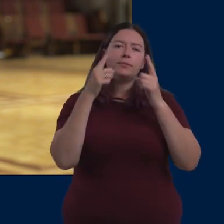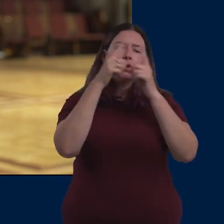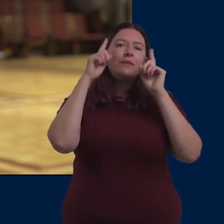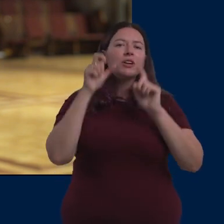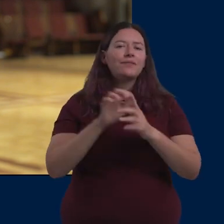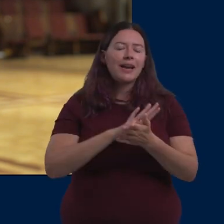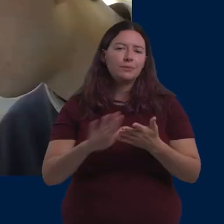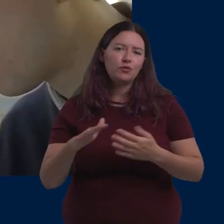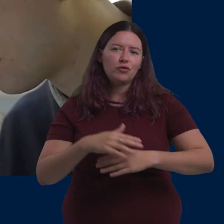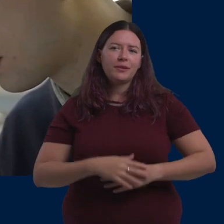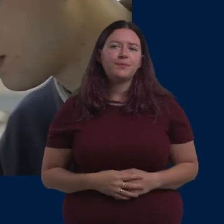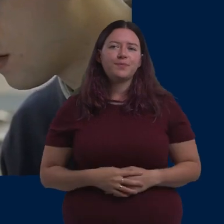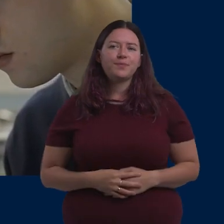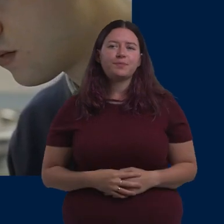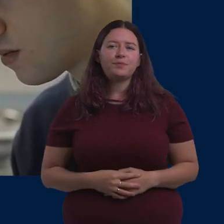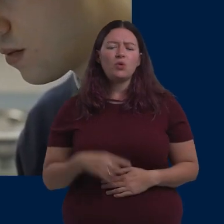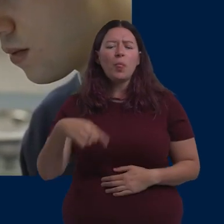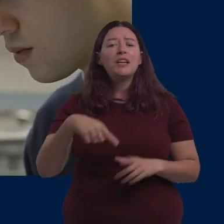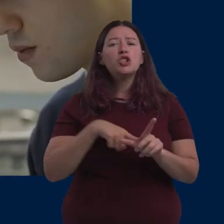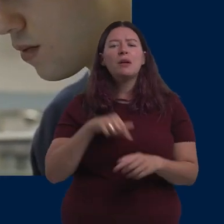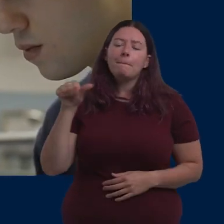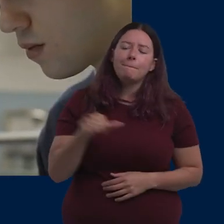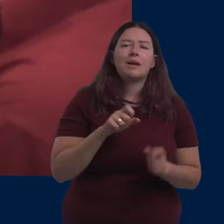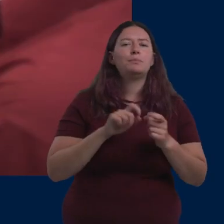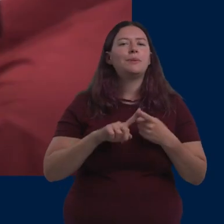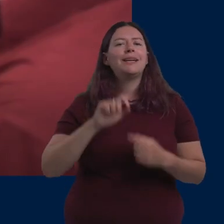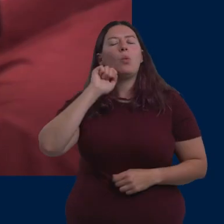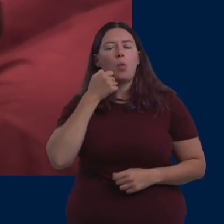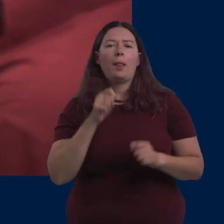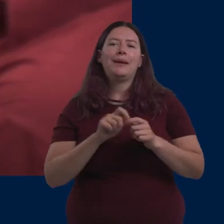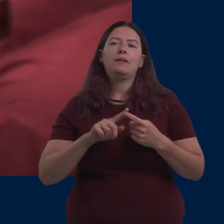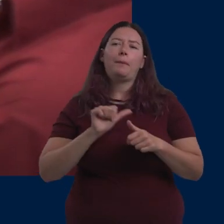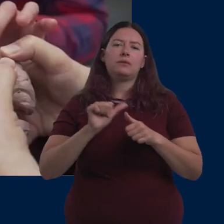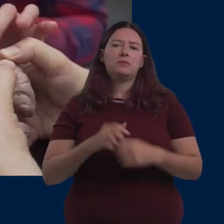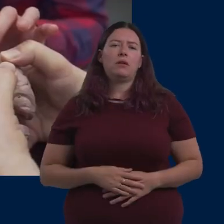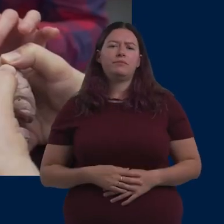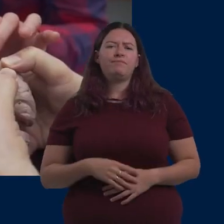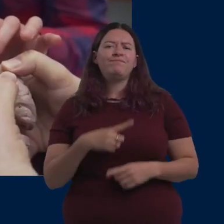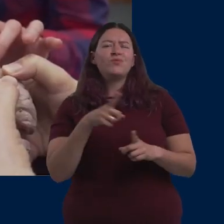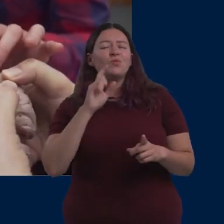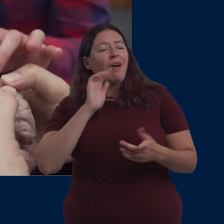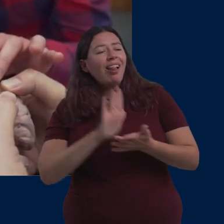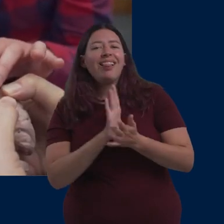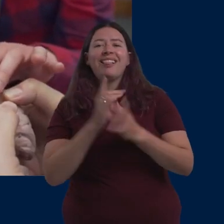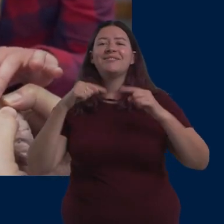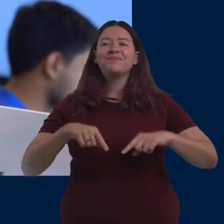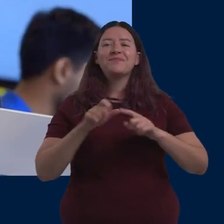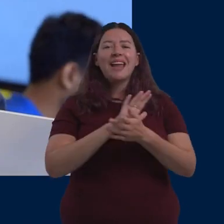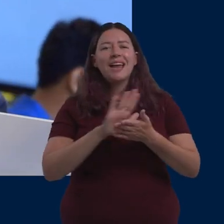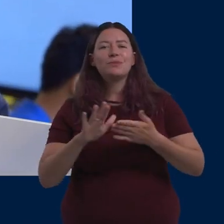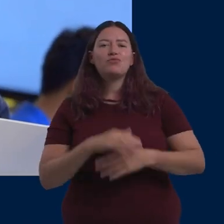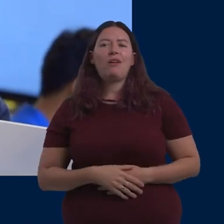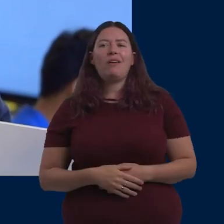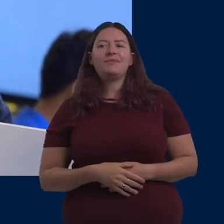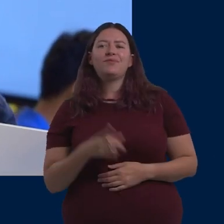University of Edinburgh. This year must be and will be better. We believe you'll enjoy being in Edinburgh